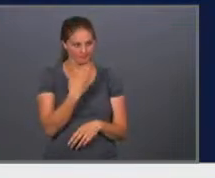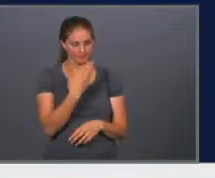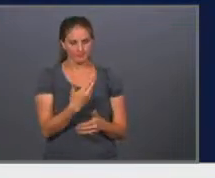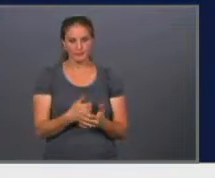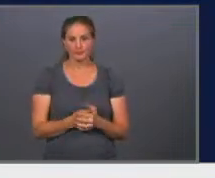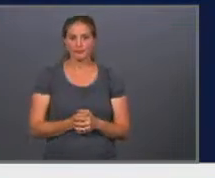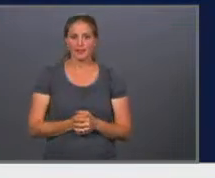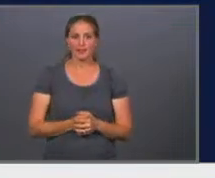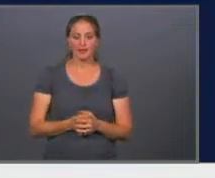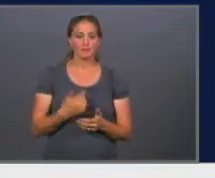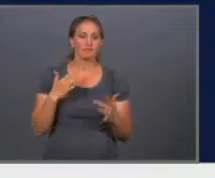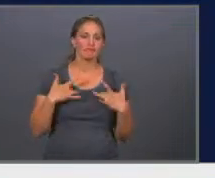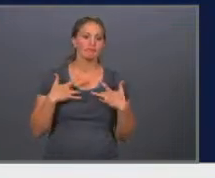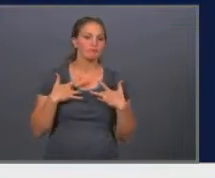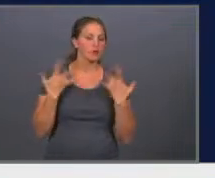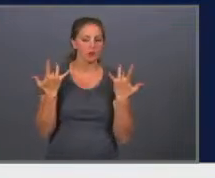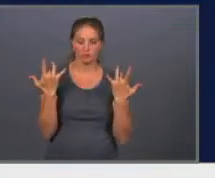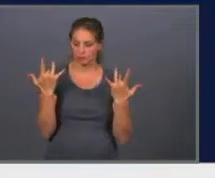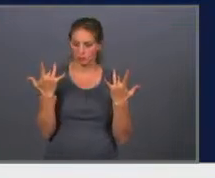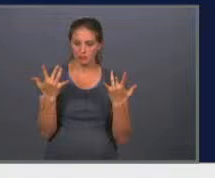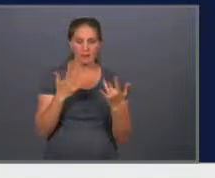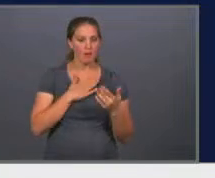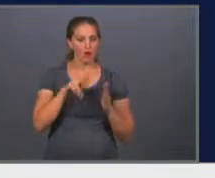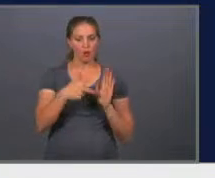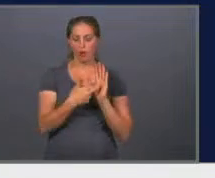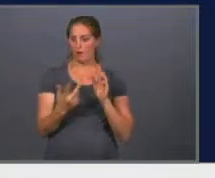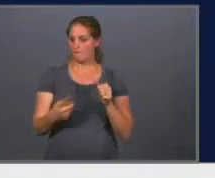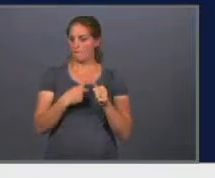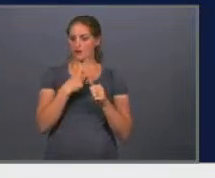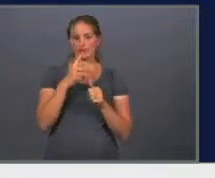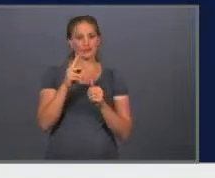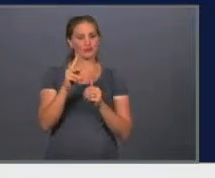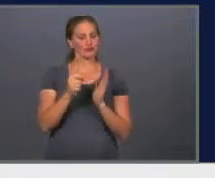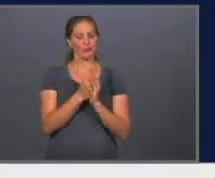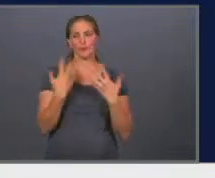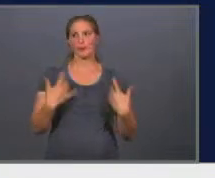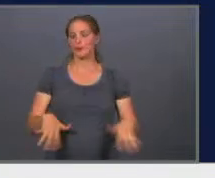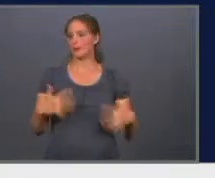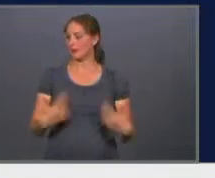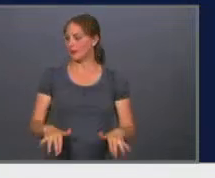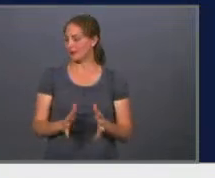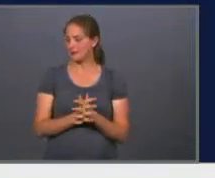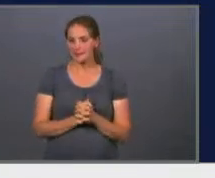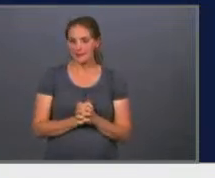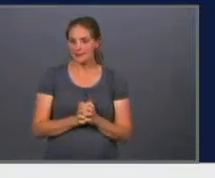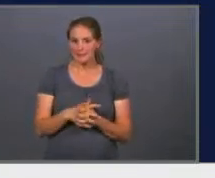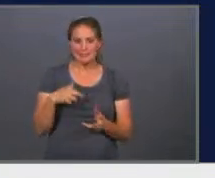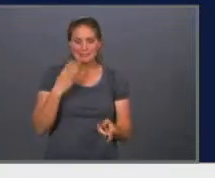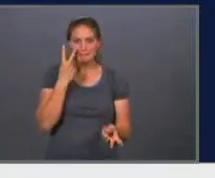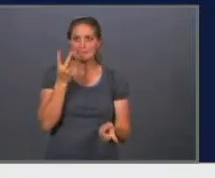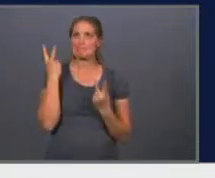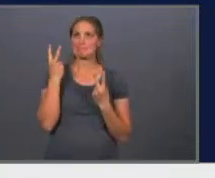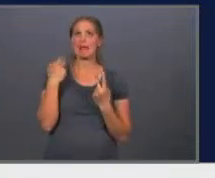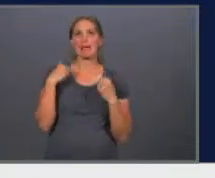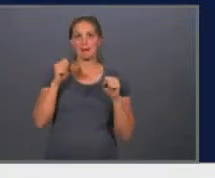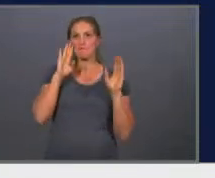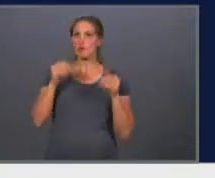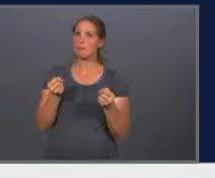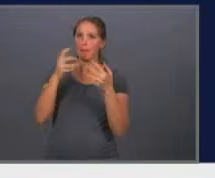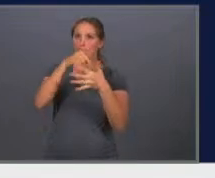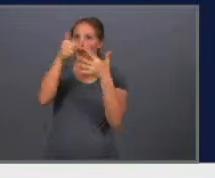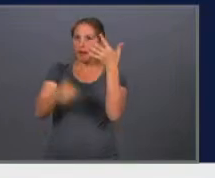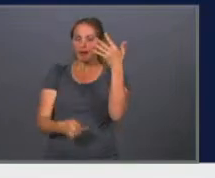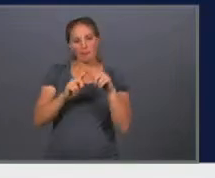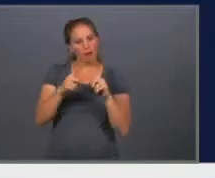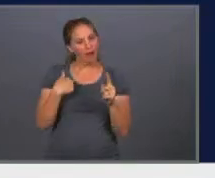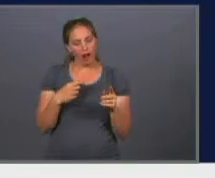am thrilled to be in this role. It's been quite a first term. And as I look back on it, I could focus on a lot of things, but what I choose to focus on